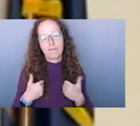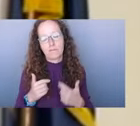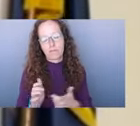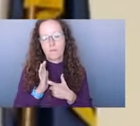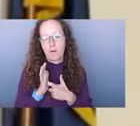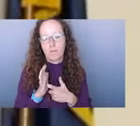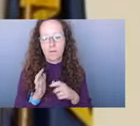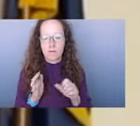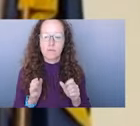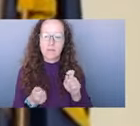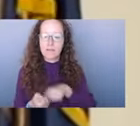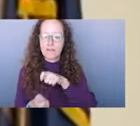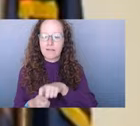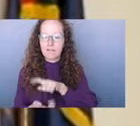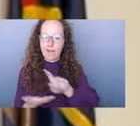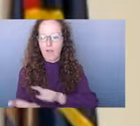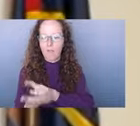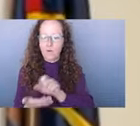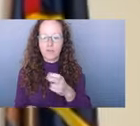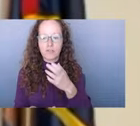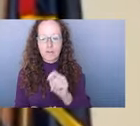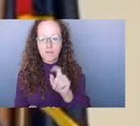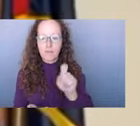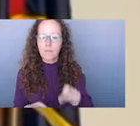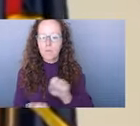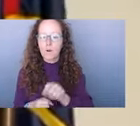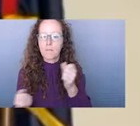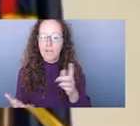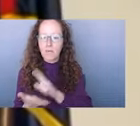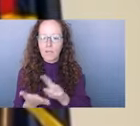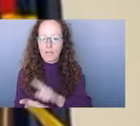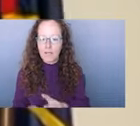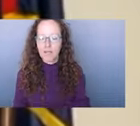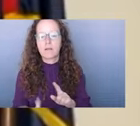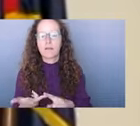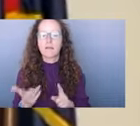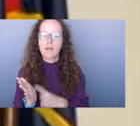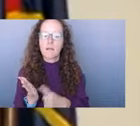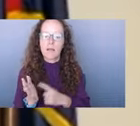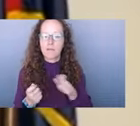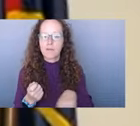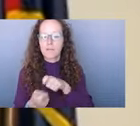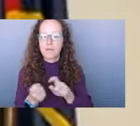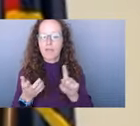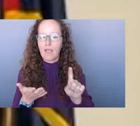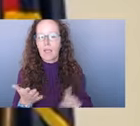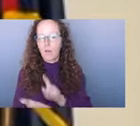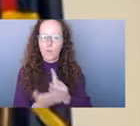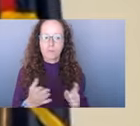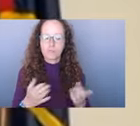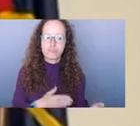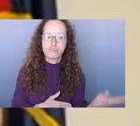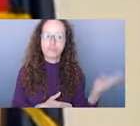shifts. We'll need them to work for many weeks, sometimes certain hours within the days. But as if the political party submitted a name and